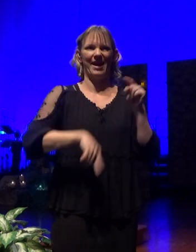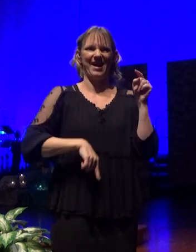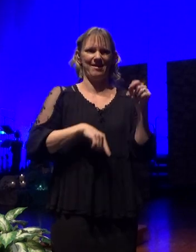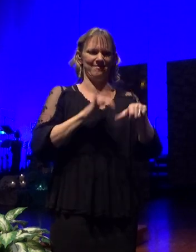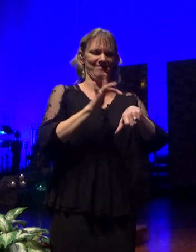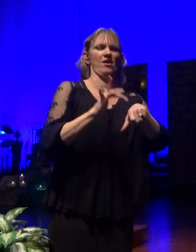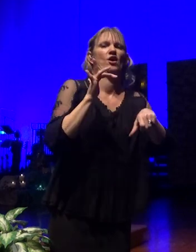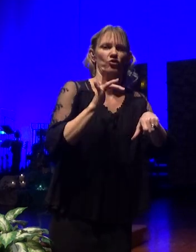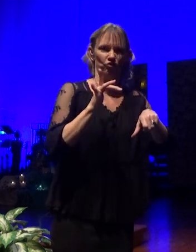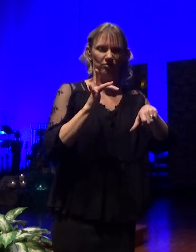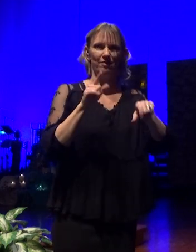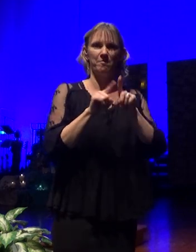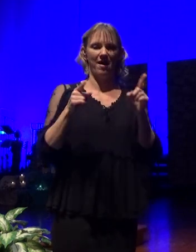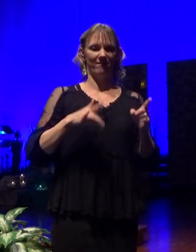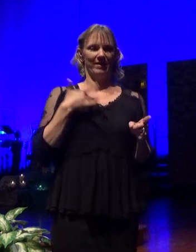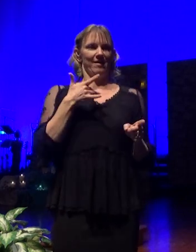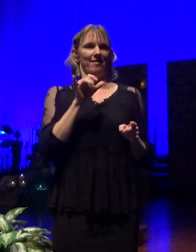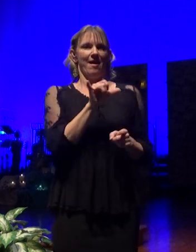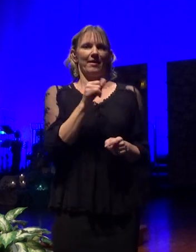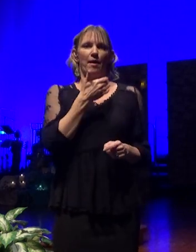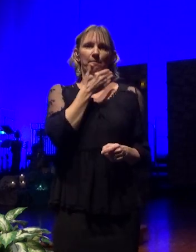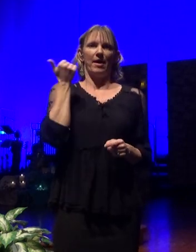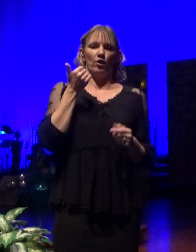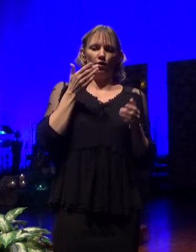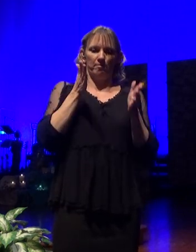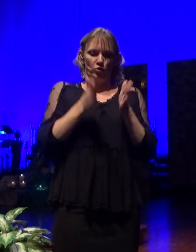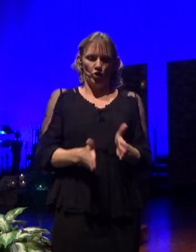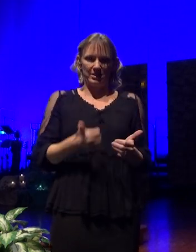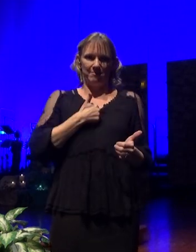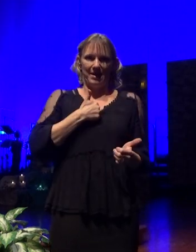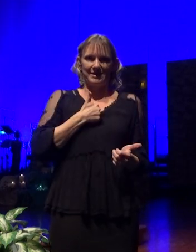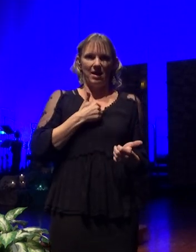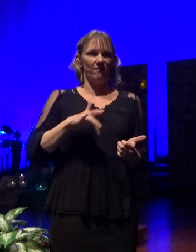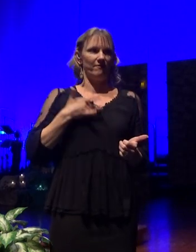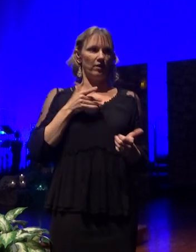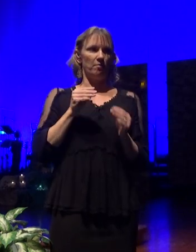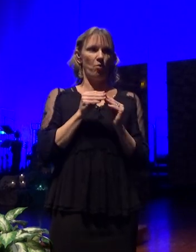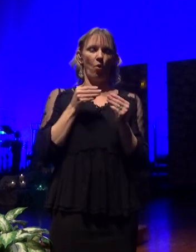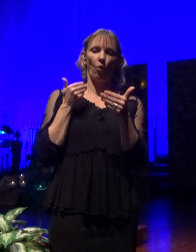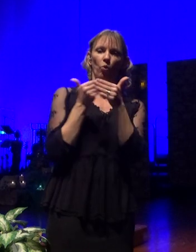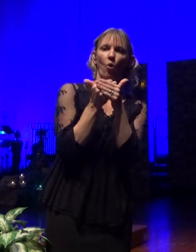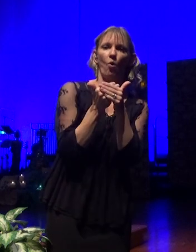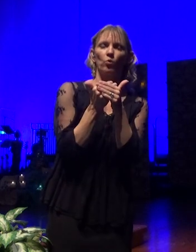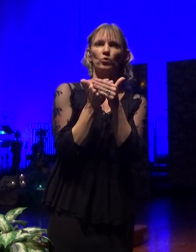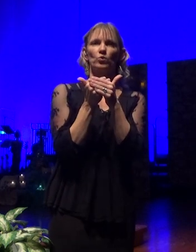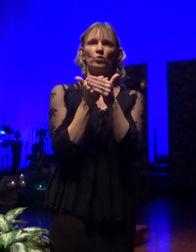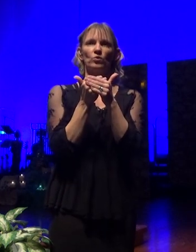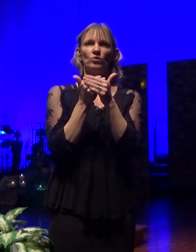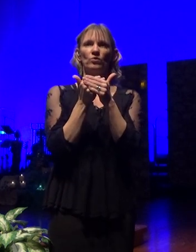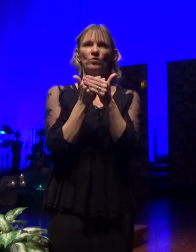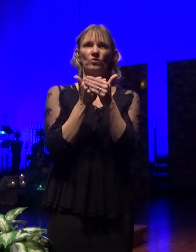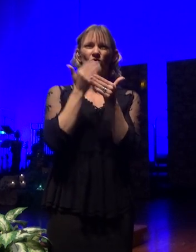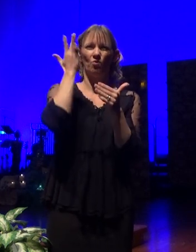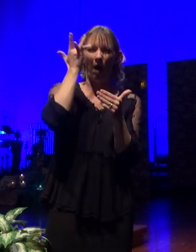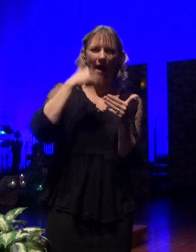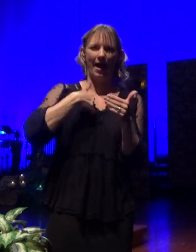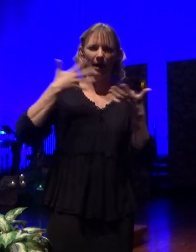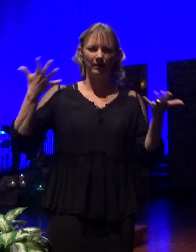a better version of me, feeling closer to what I was placed on this earth